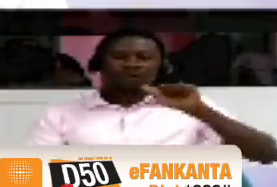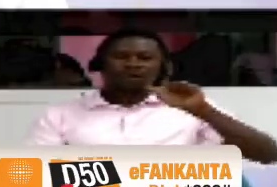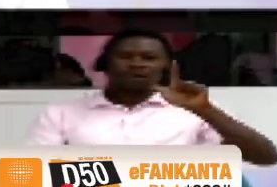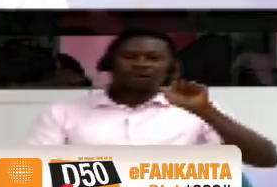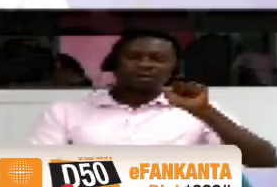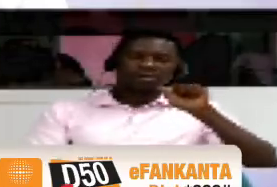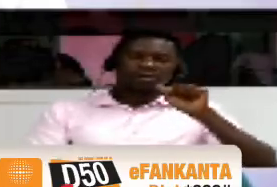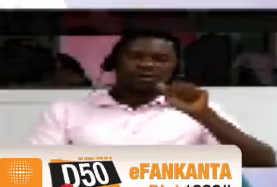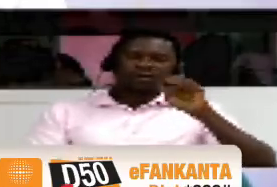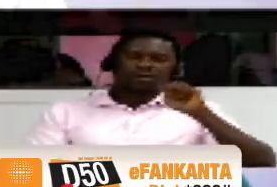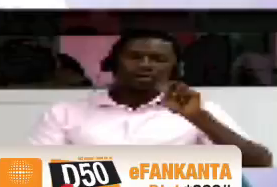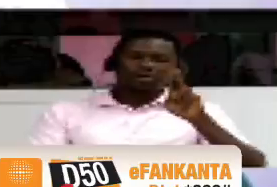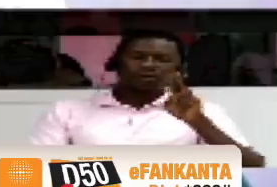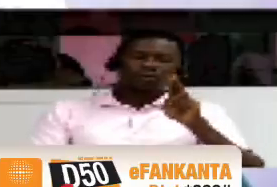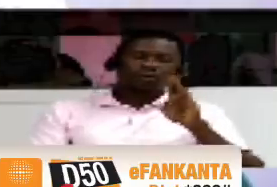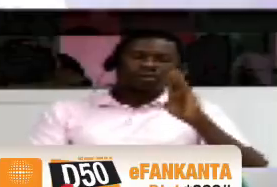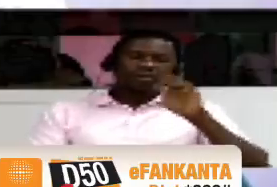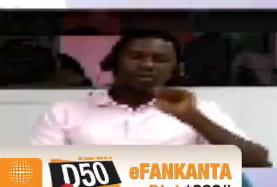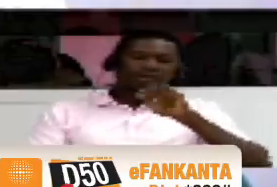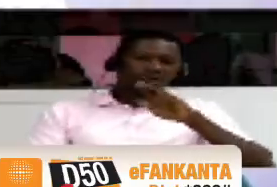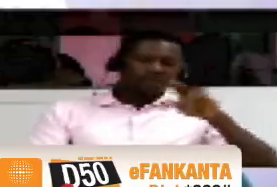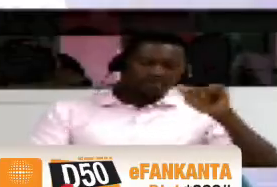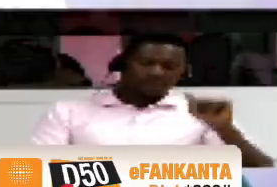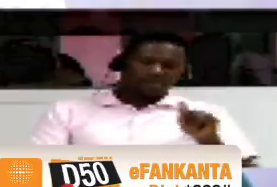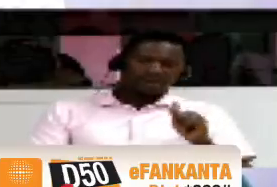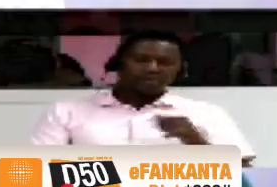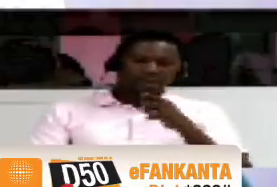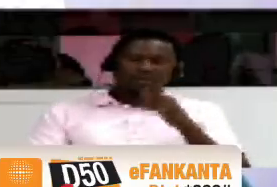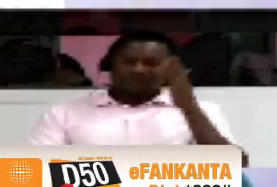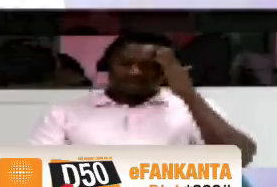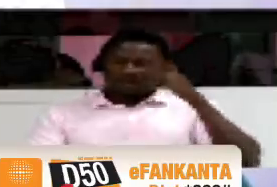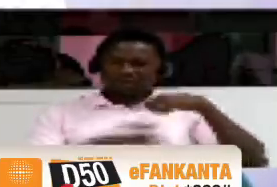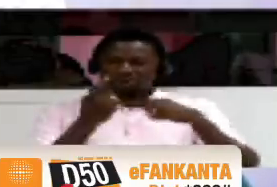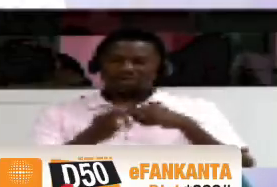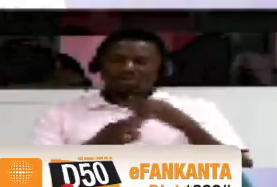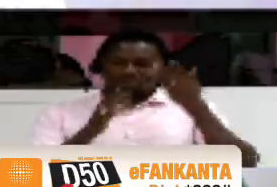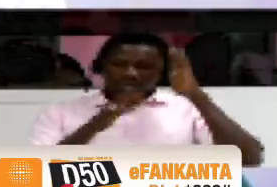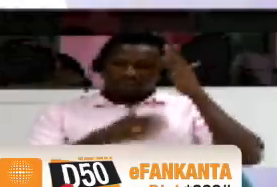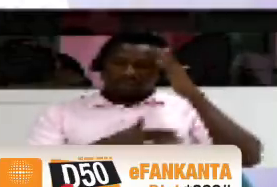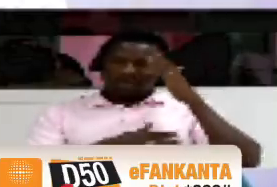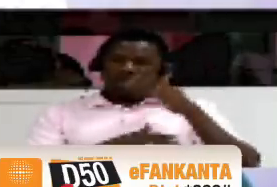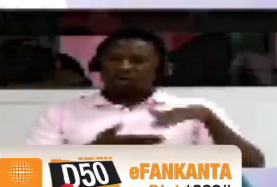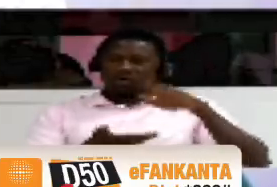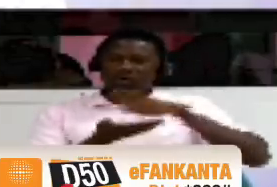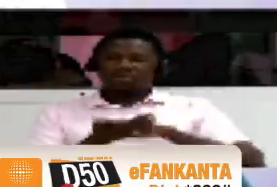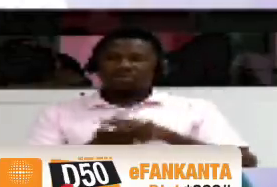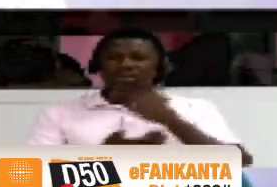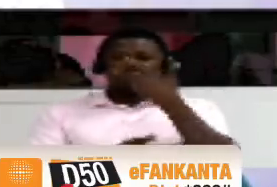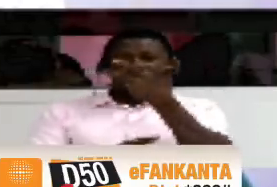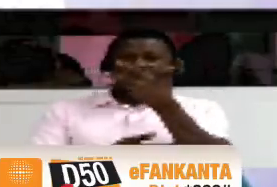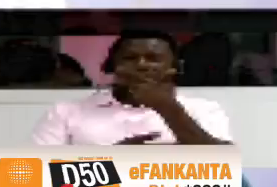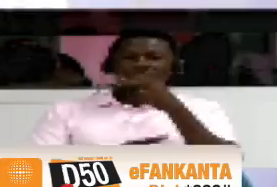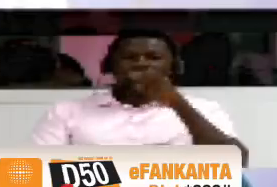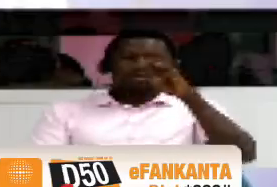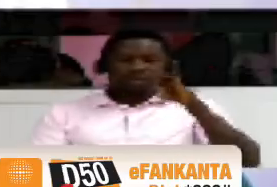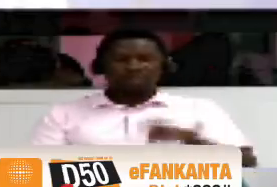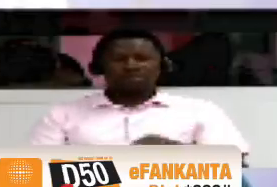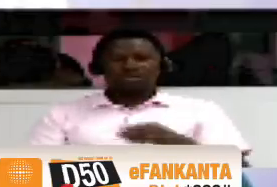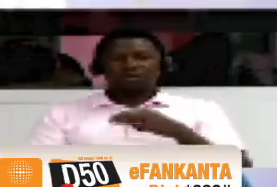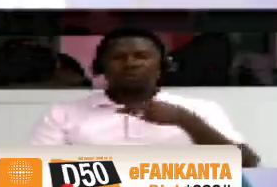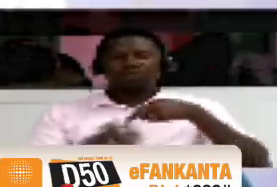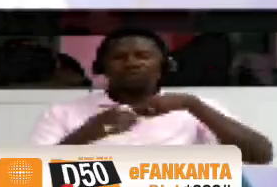He said he knew about the problem on the 8th of March,